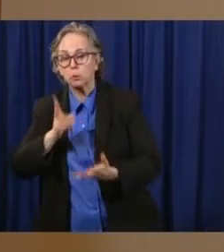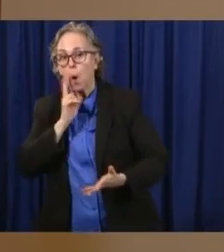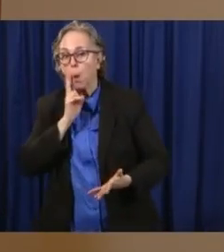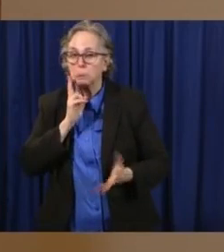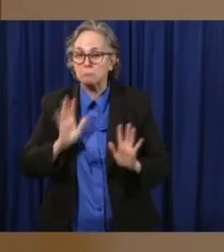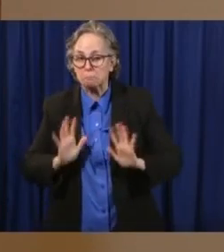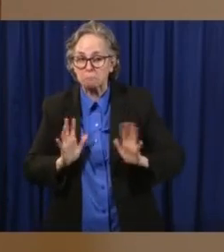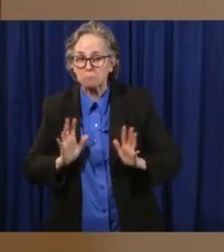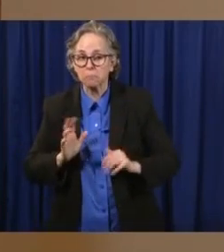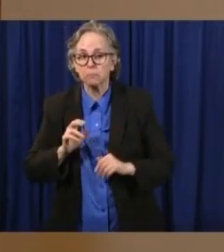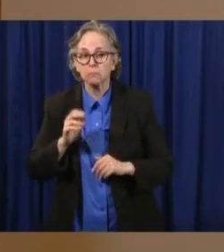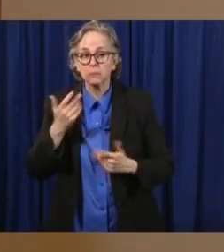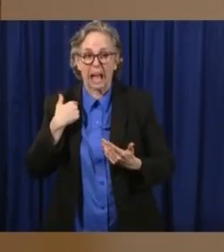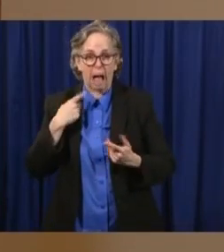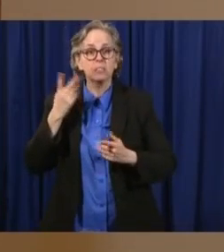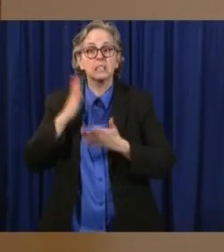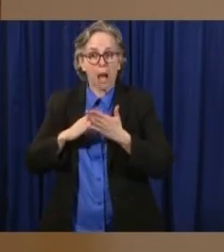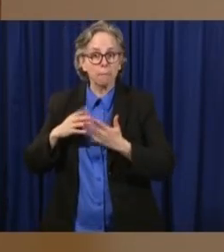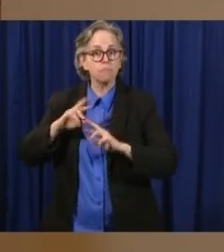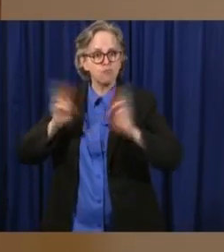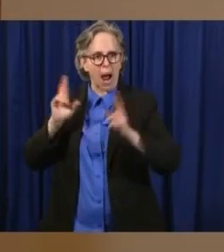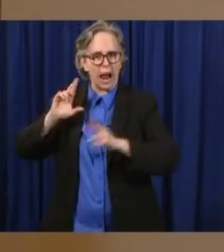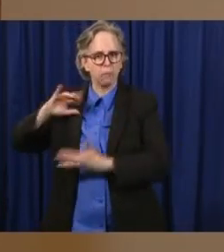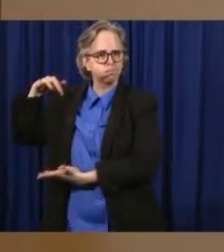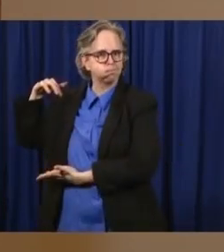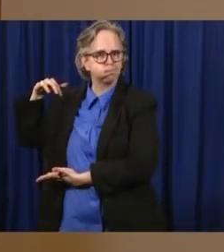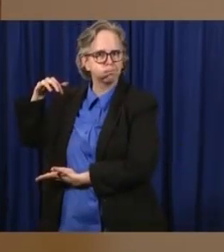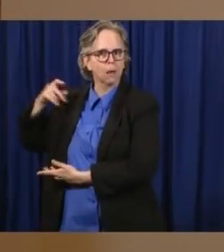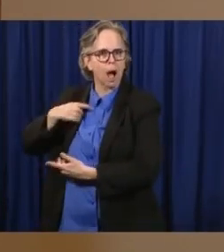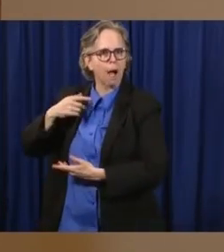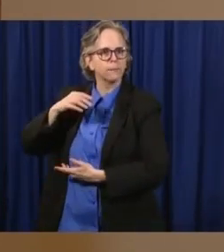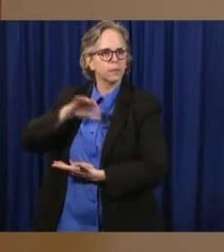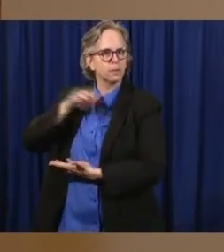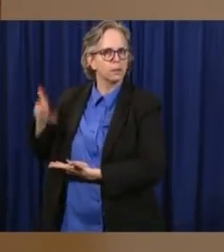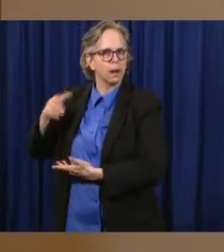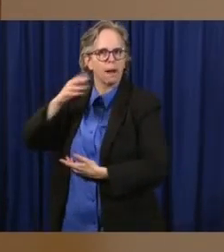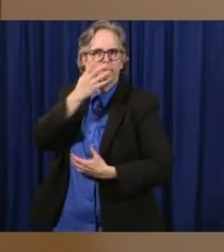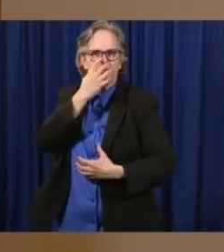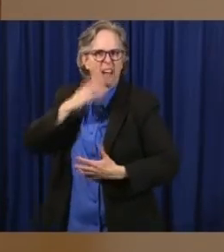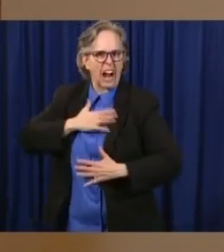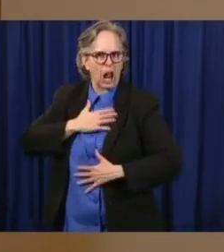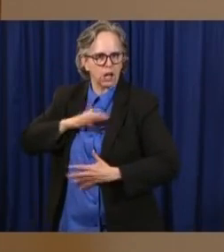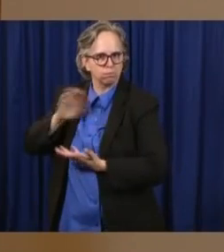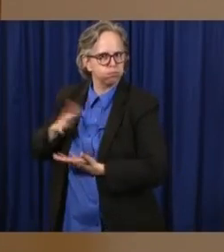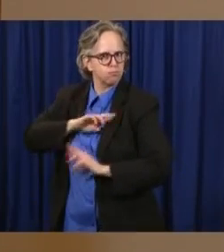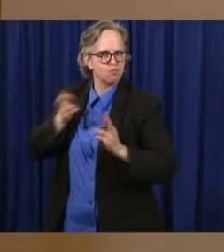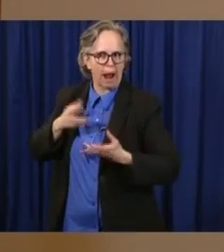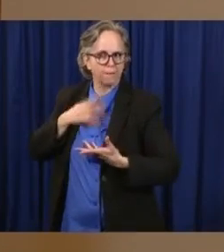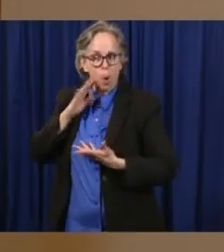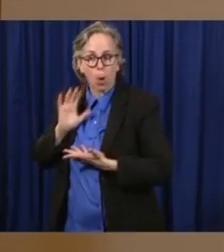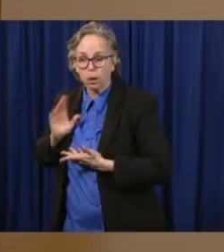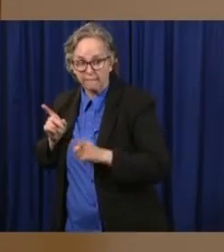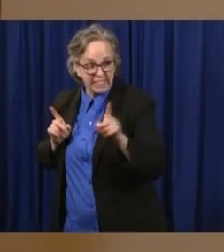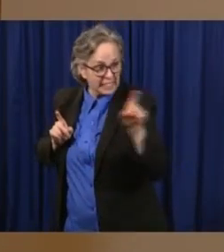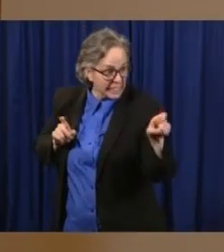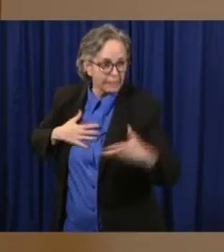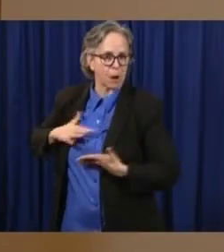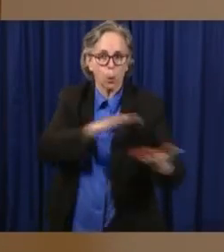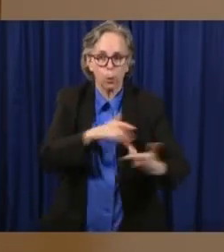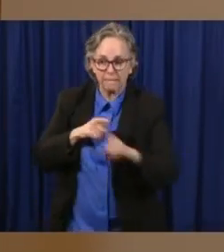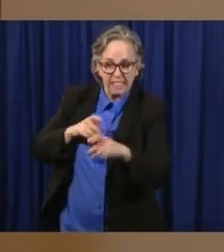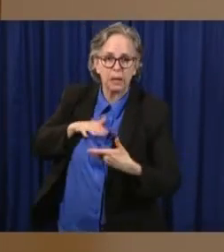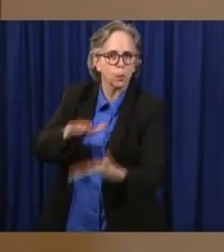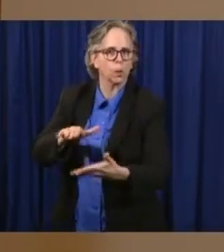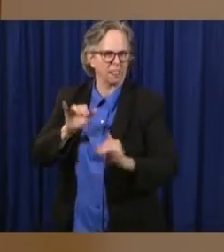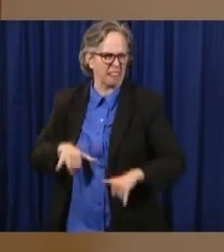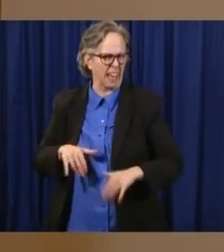can move around. But these hot spots are everything. If it's a nursing home in a community, or if it's a prison, like we saw it with